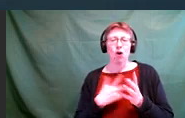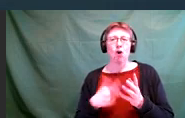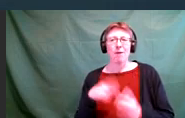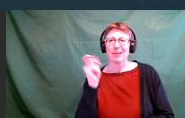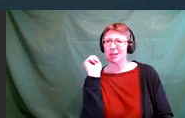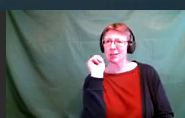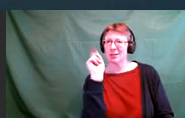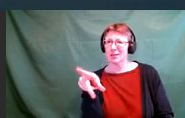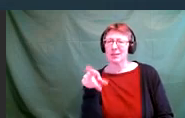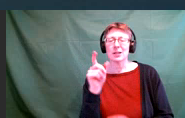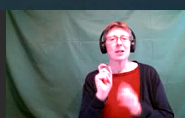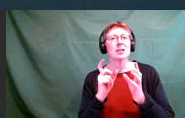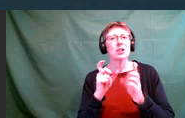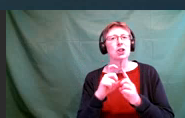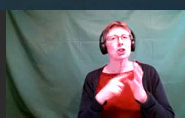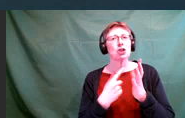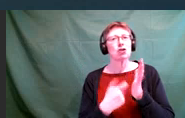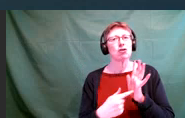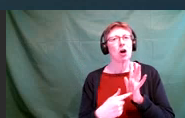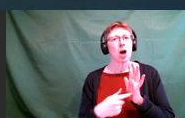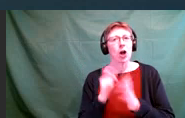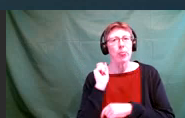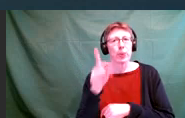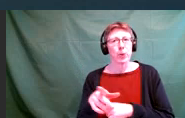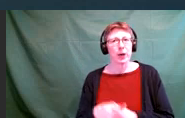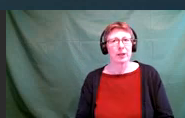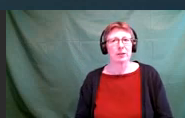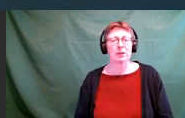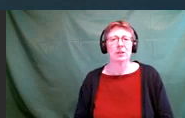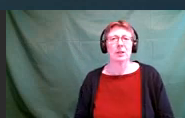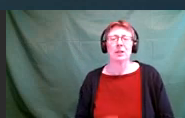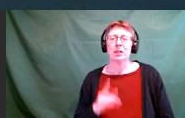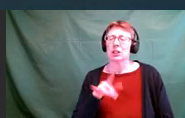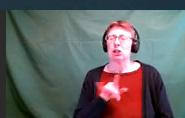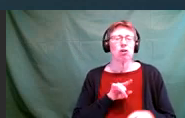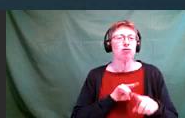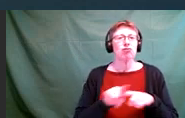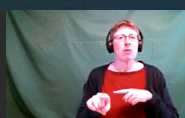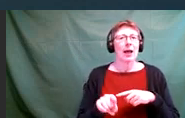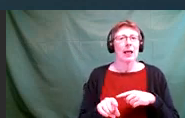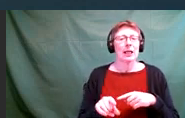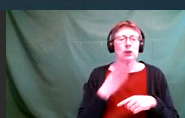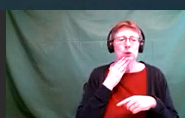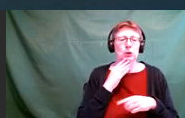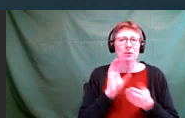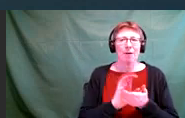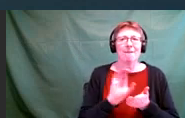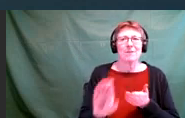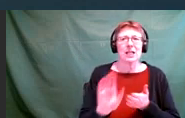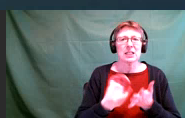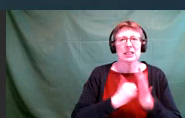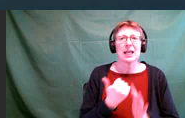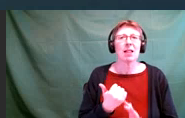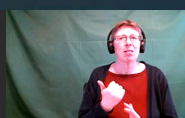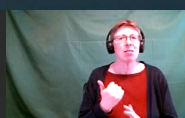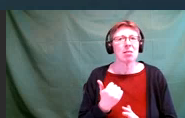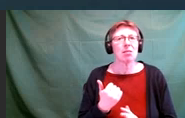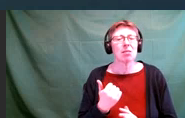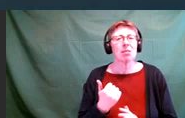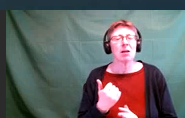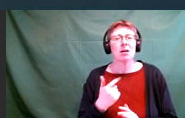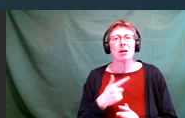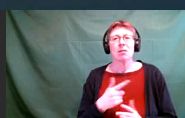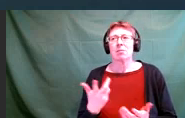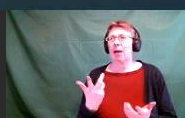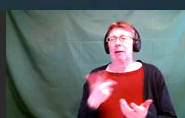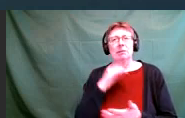than trying to use investor skill able to pick the shares or the things that you want